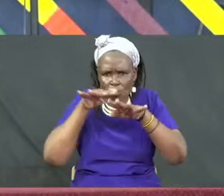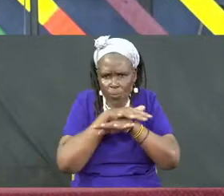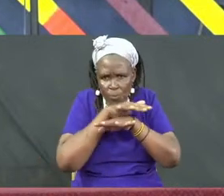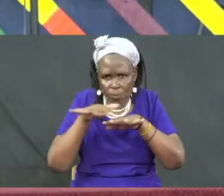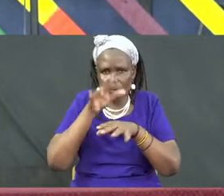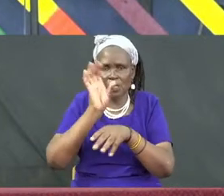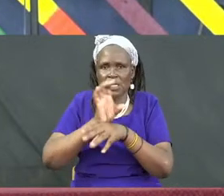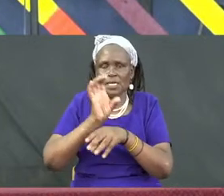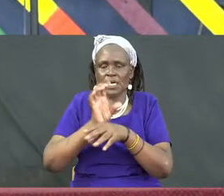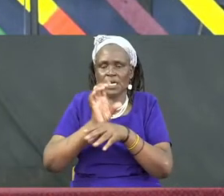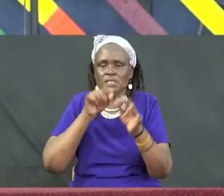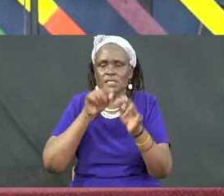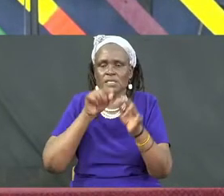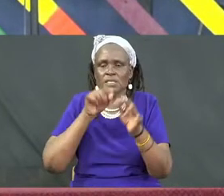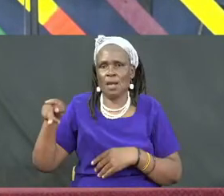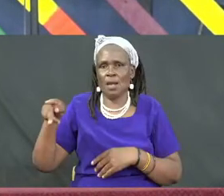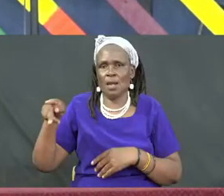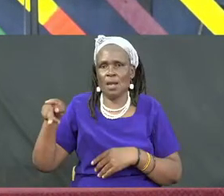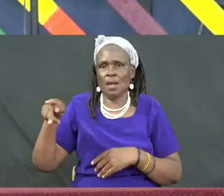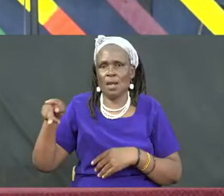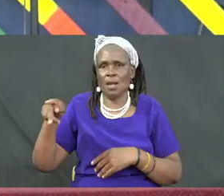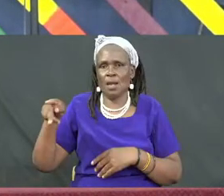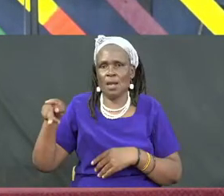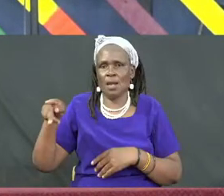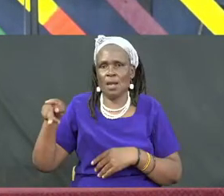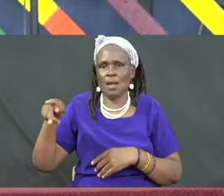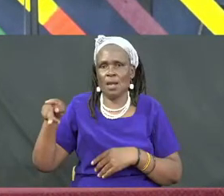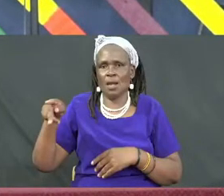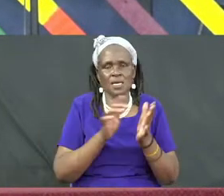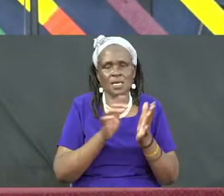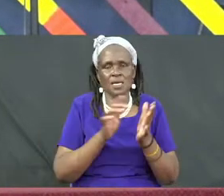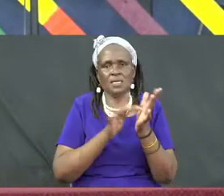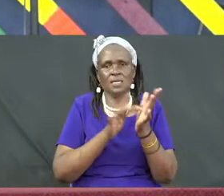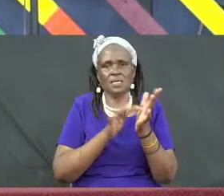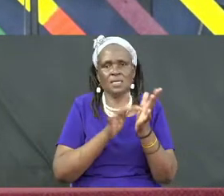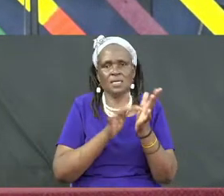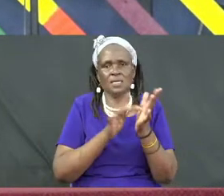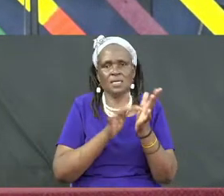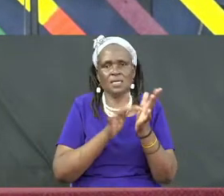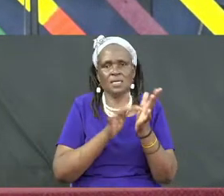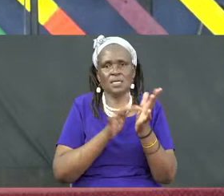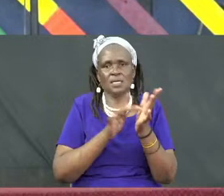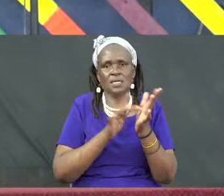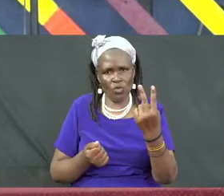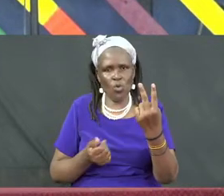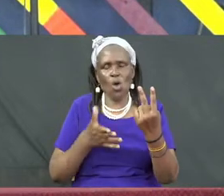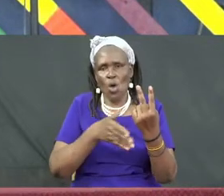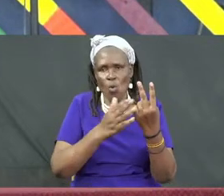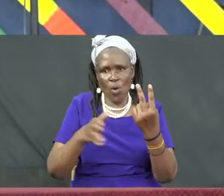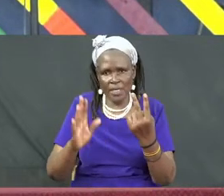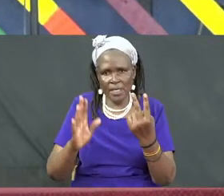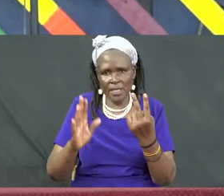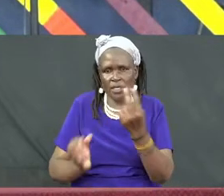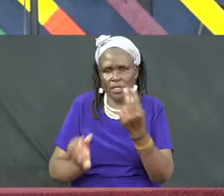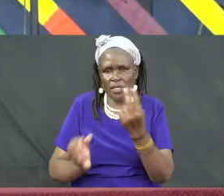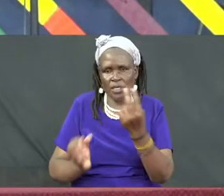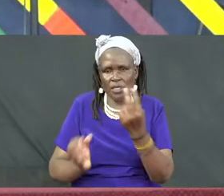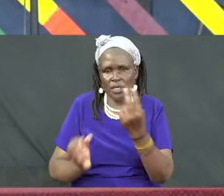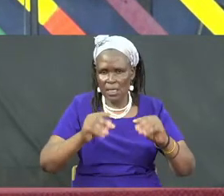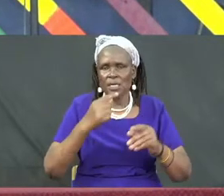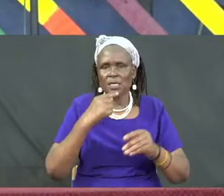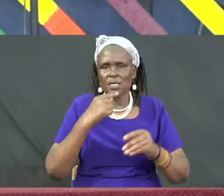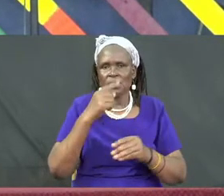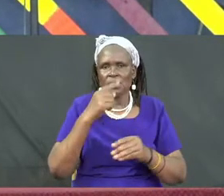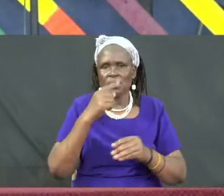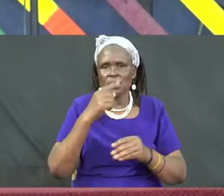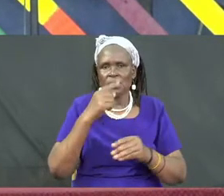in Pergamum. And Jesus uses two phrases to describe that kind of teaching. He says, there are some there